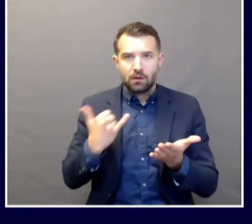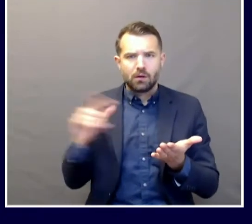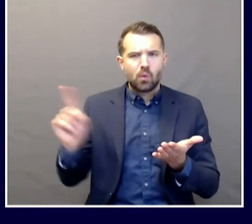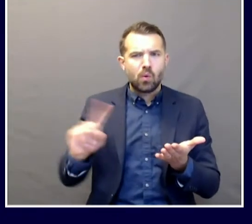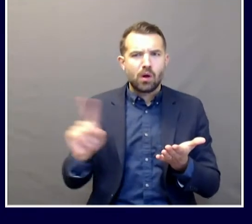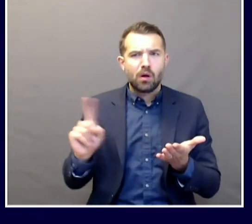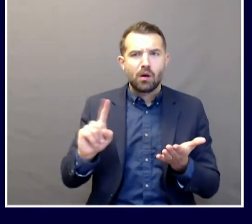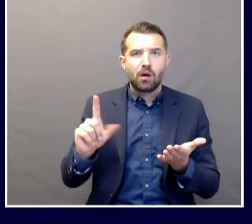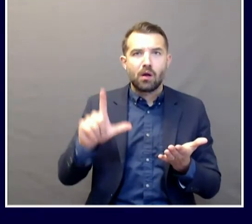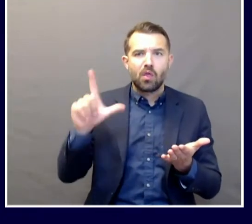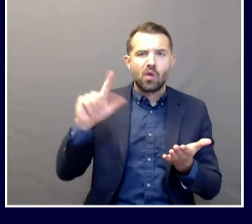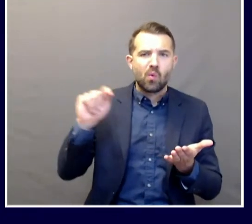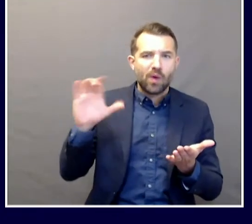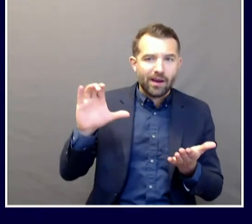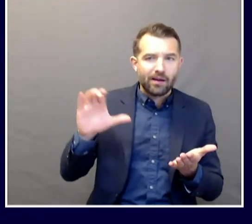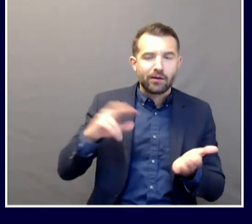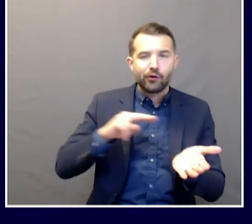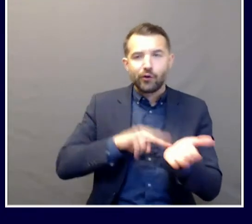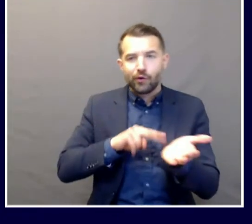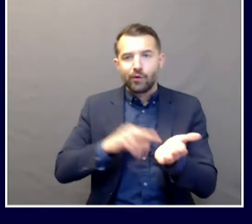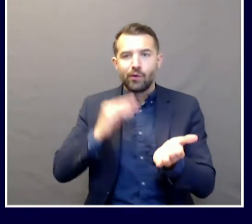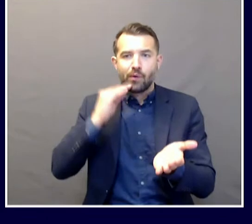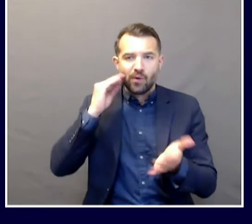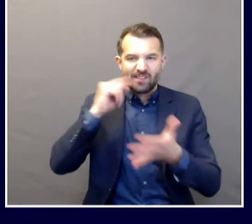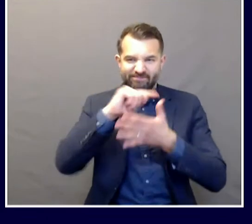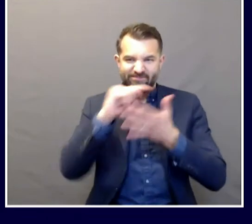accordance with that, or kind of going along with that,